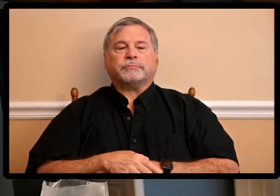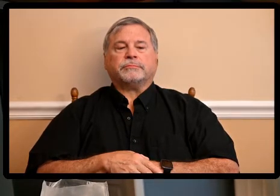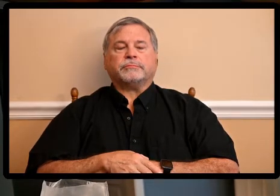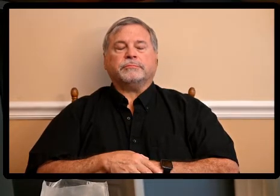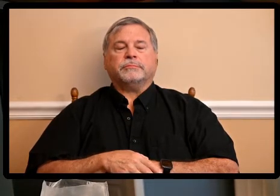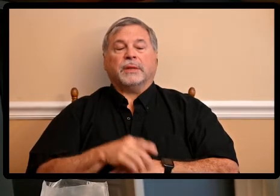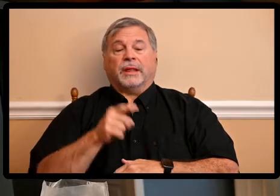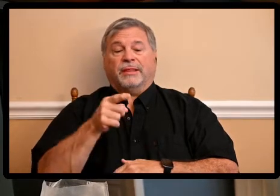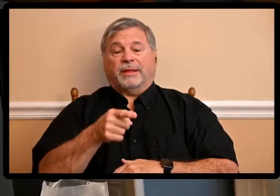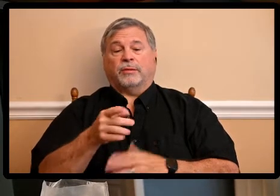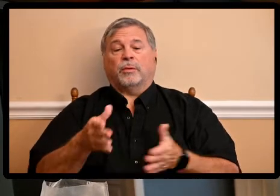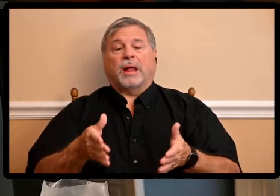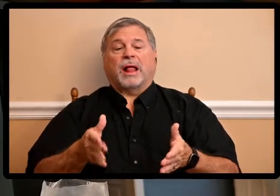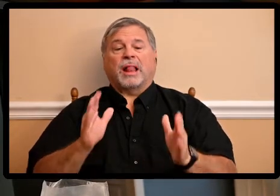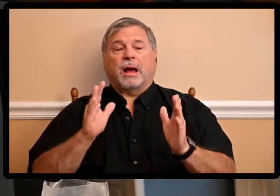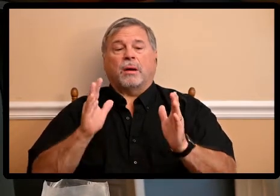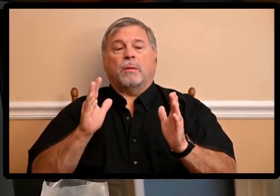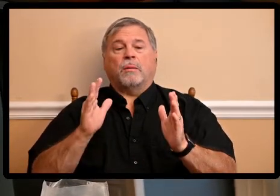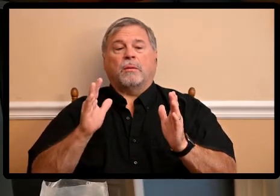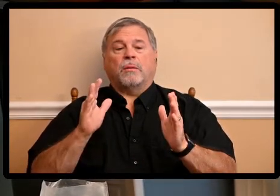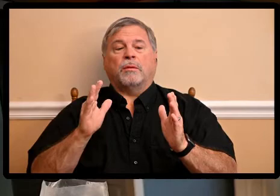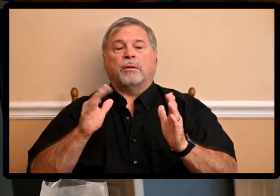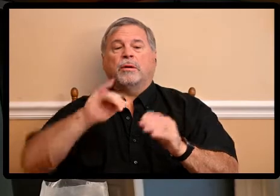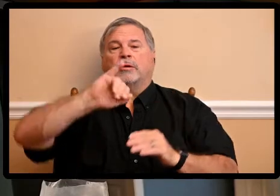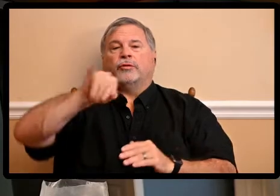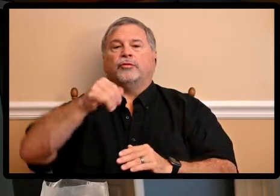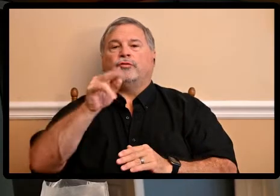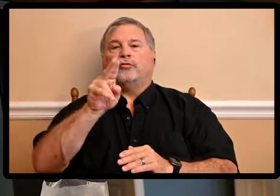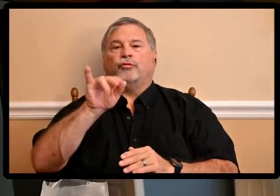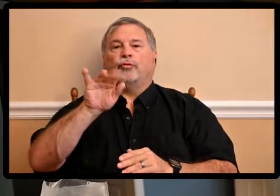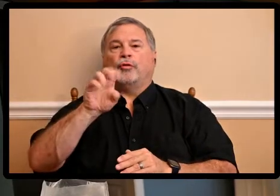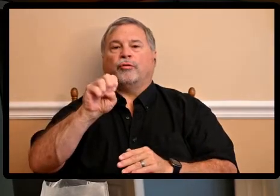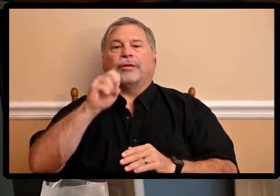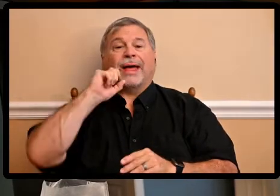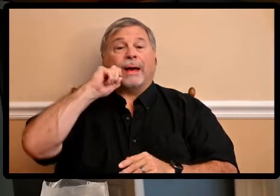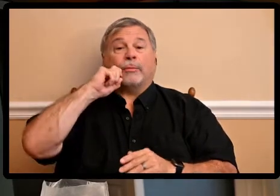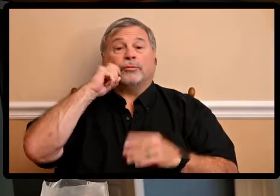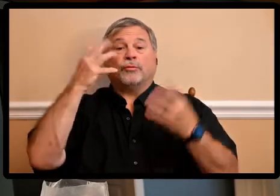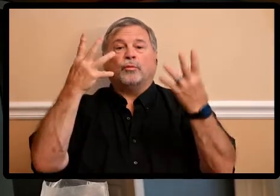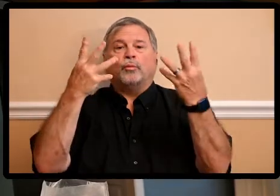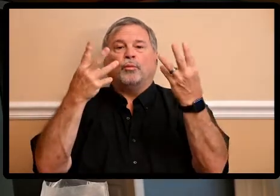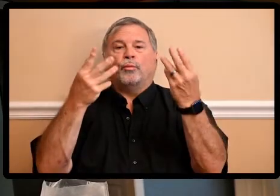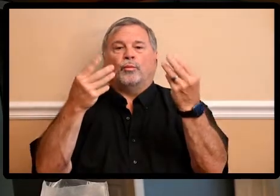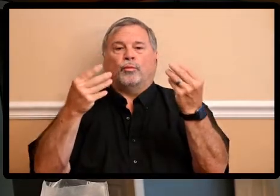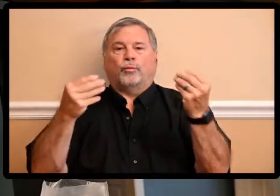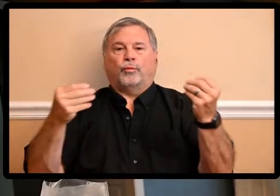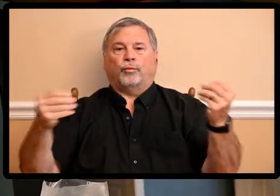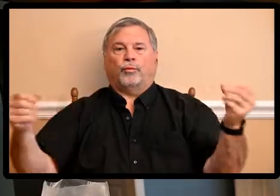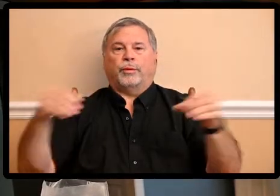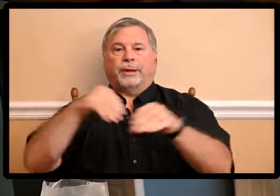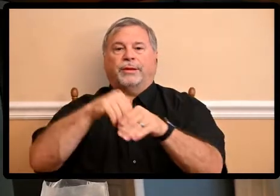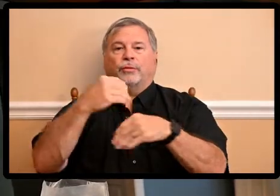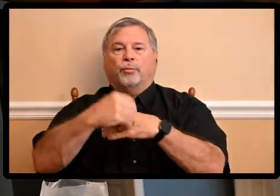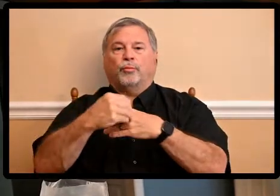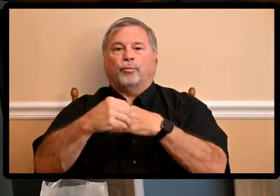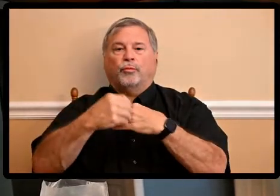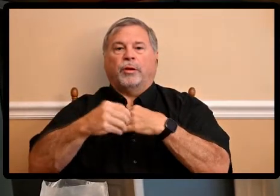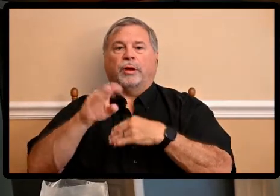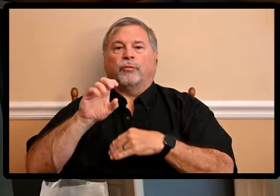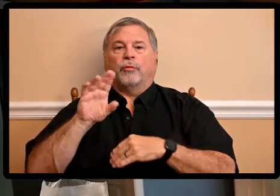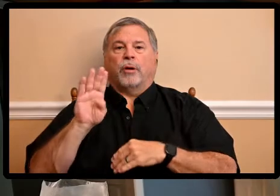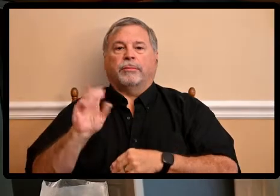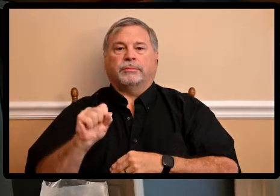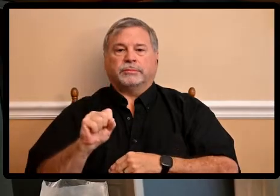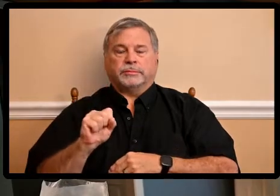allow the juices of the apples to be absorbed into this breadcrumbs